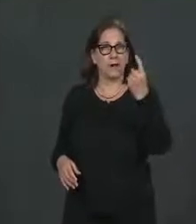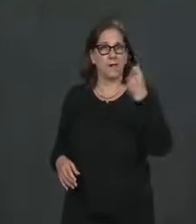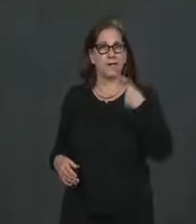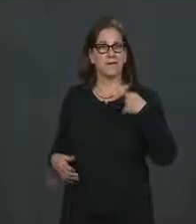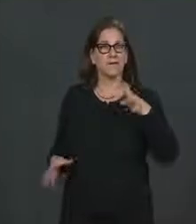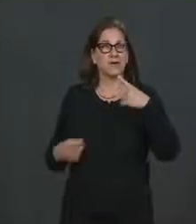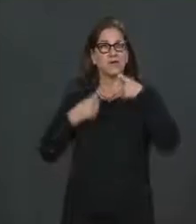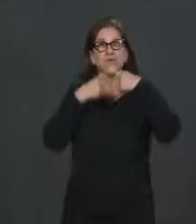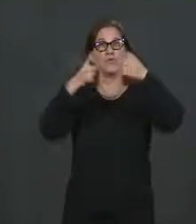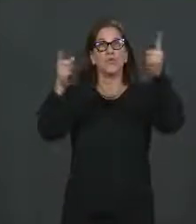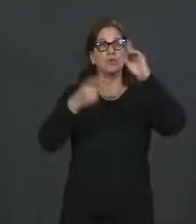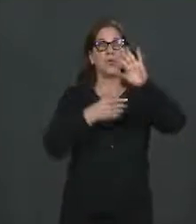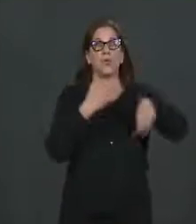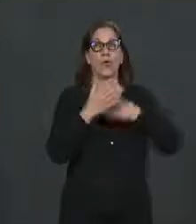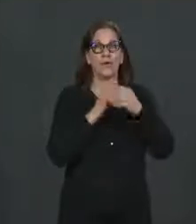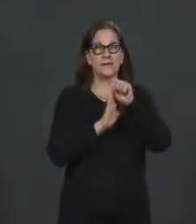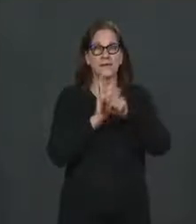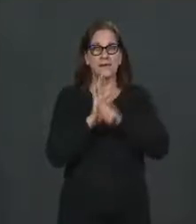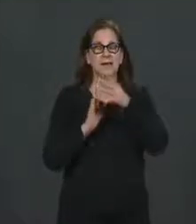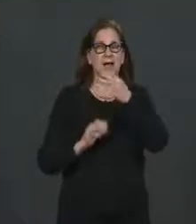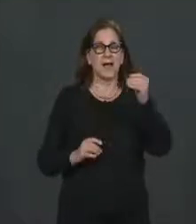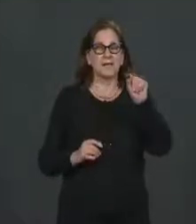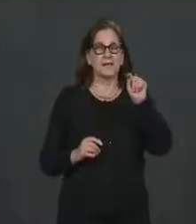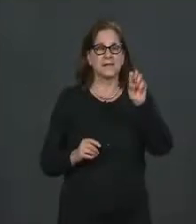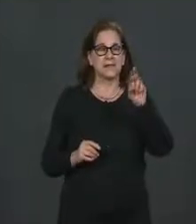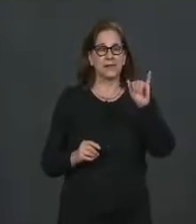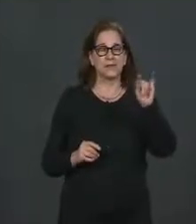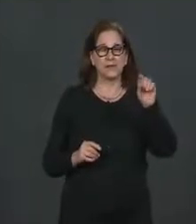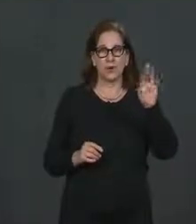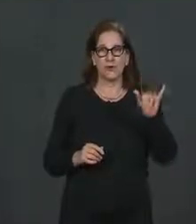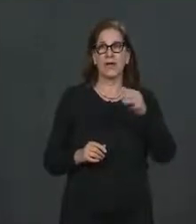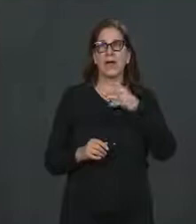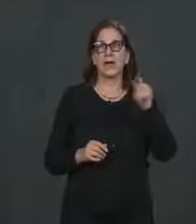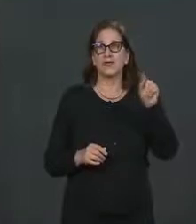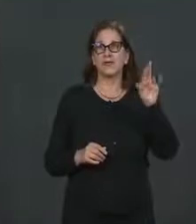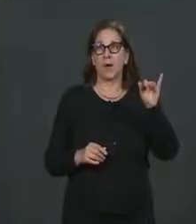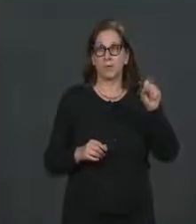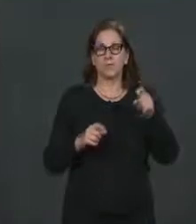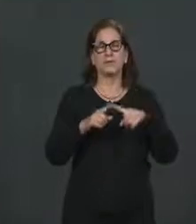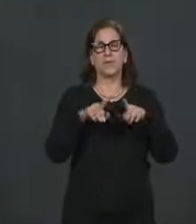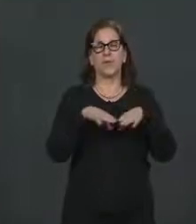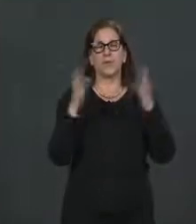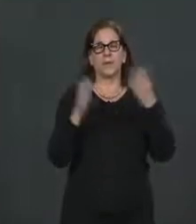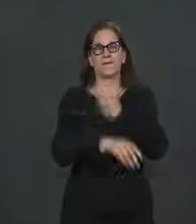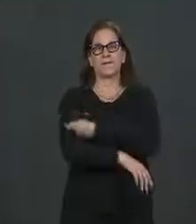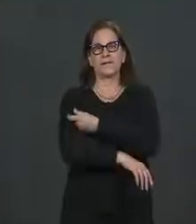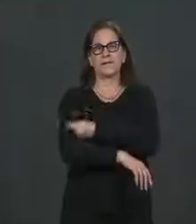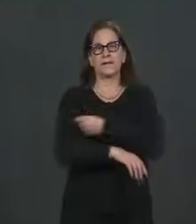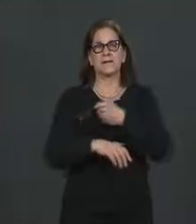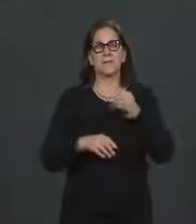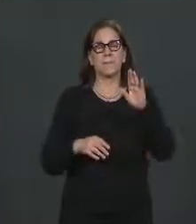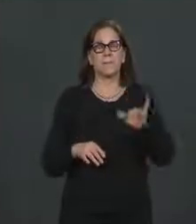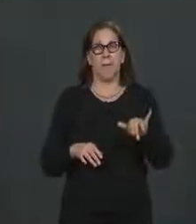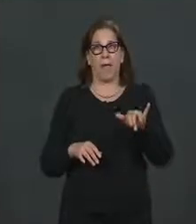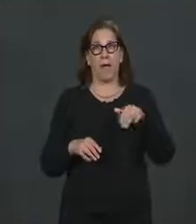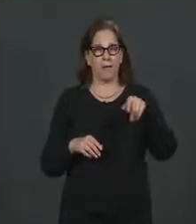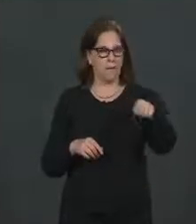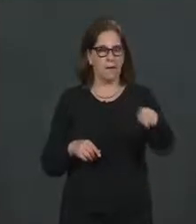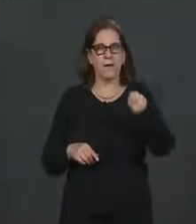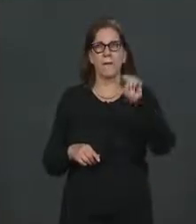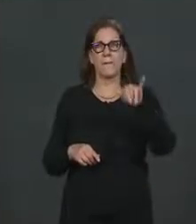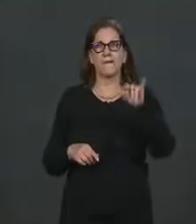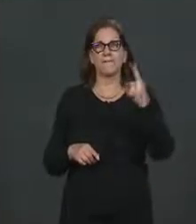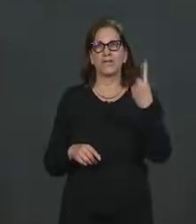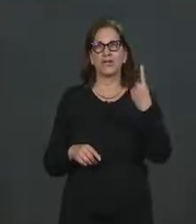to all adults no later than May 1. I issued that order because moving beyond priority